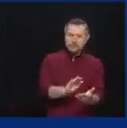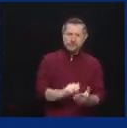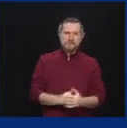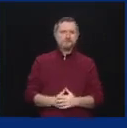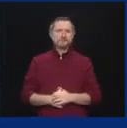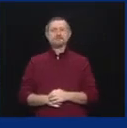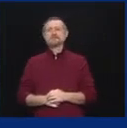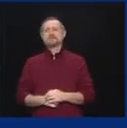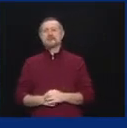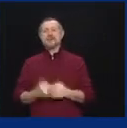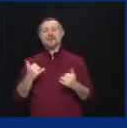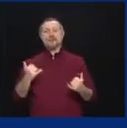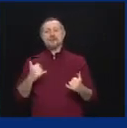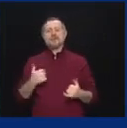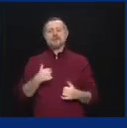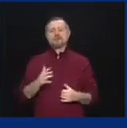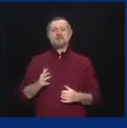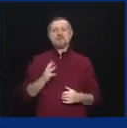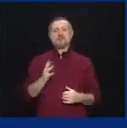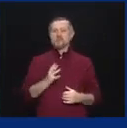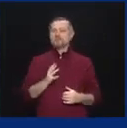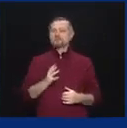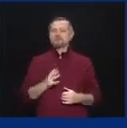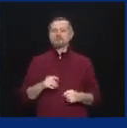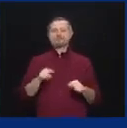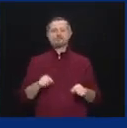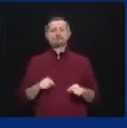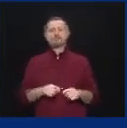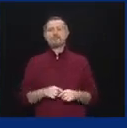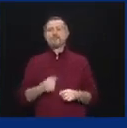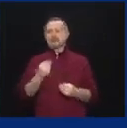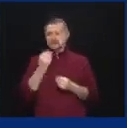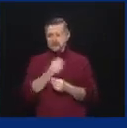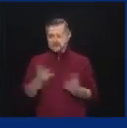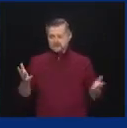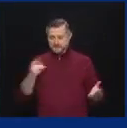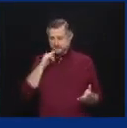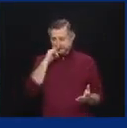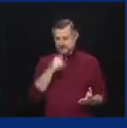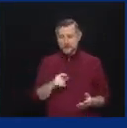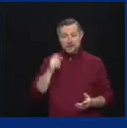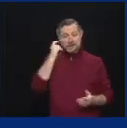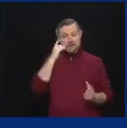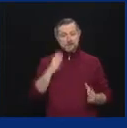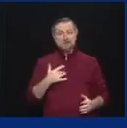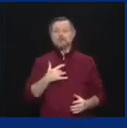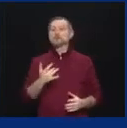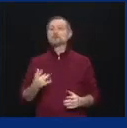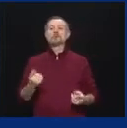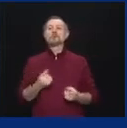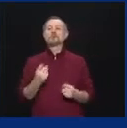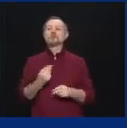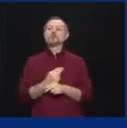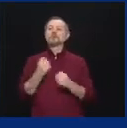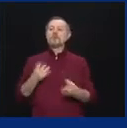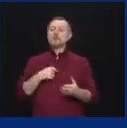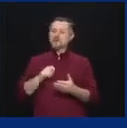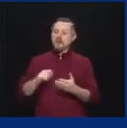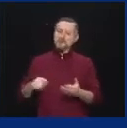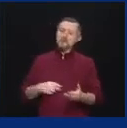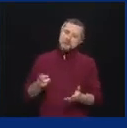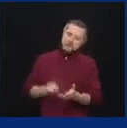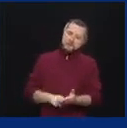to do. One of the things a governor does, kids, is we use a lot of pens and sign